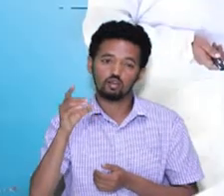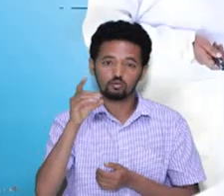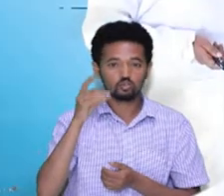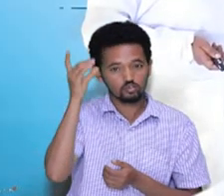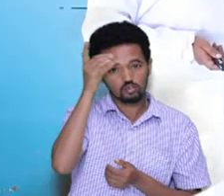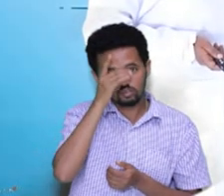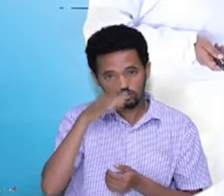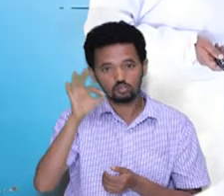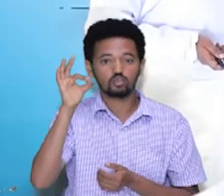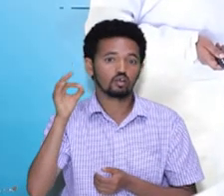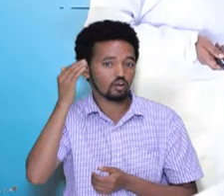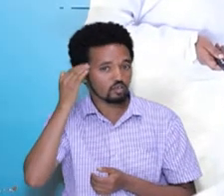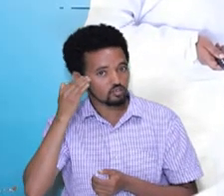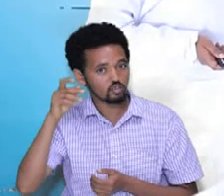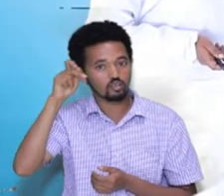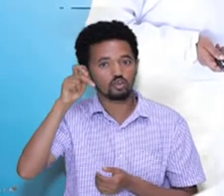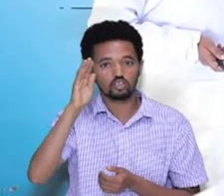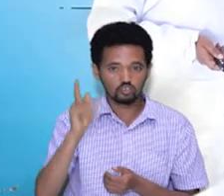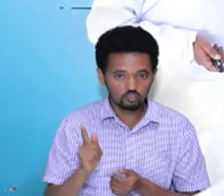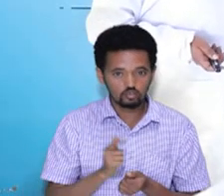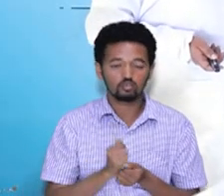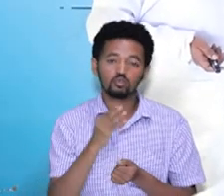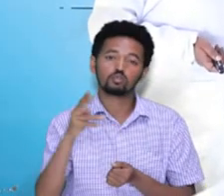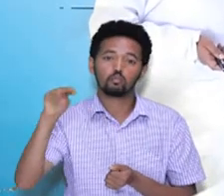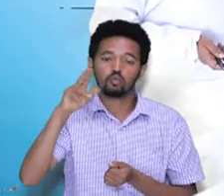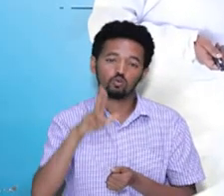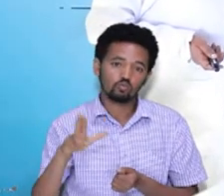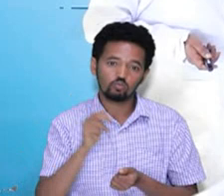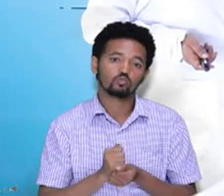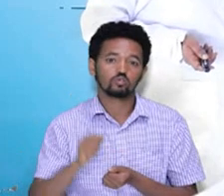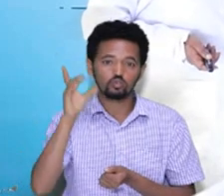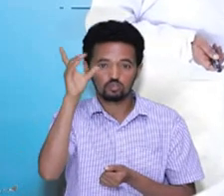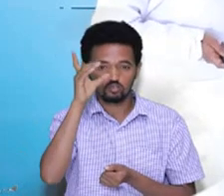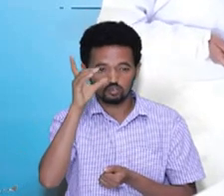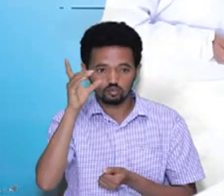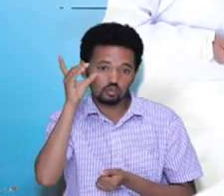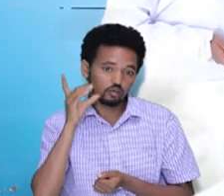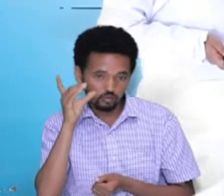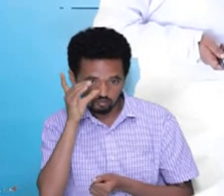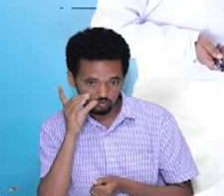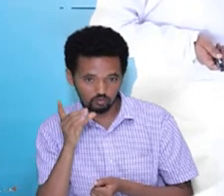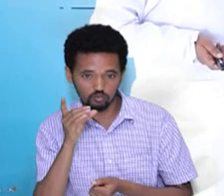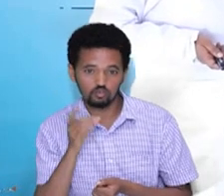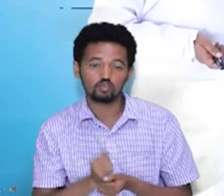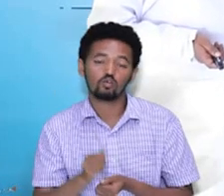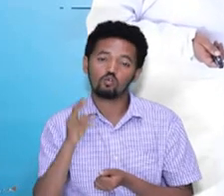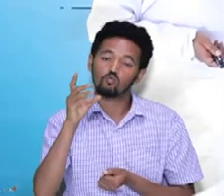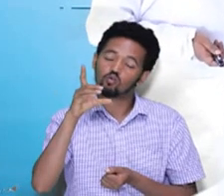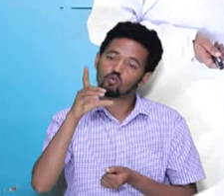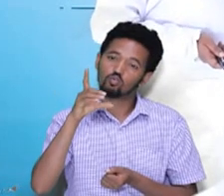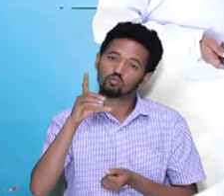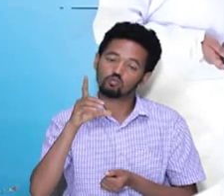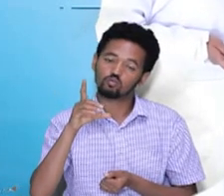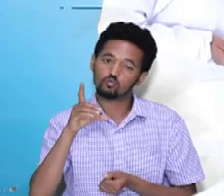Kenya, Ras Dashan, Meru, Elgon, and Cameroon mountains are volcanic mountains.